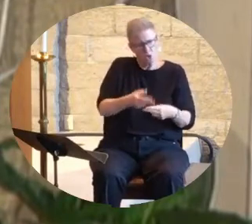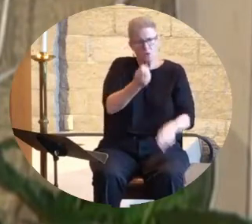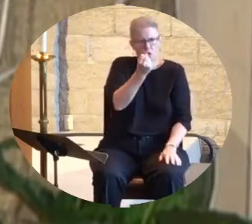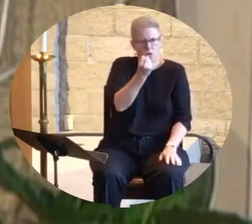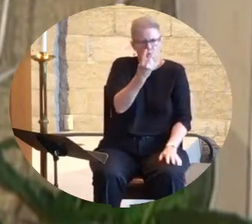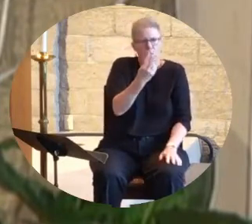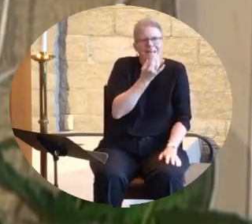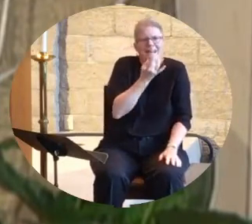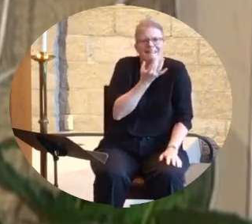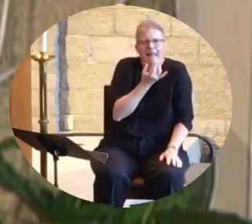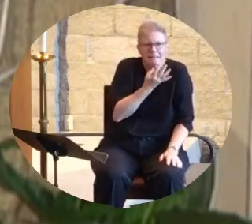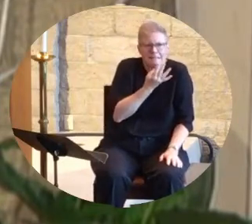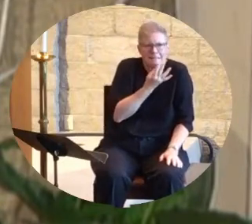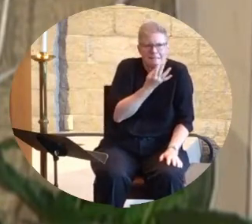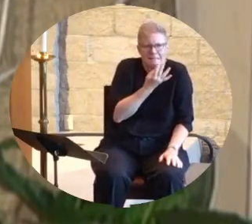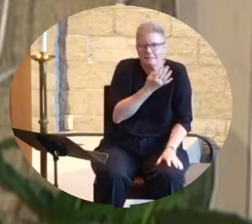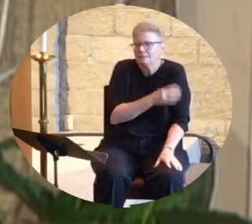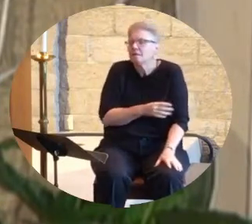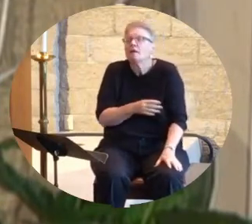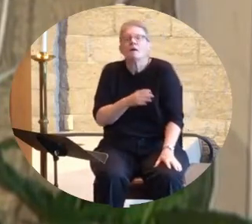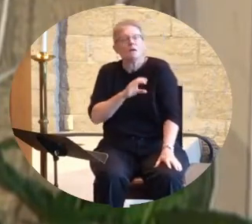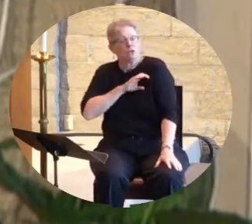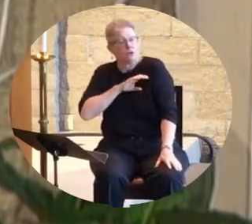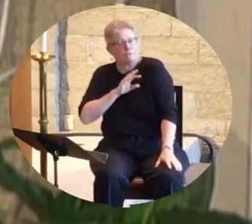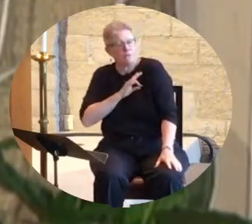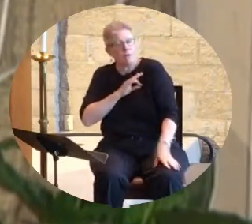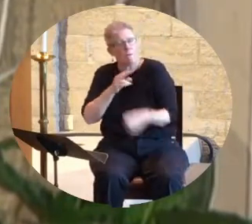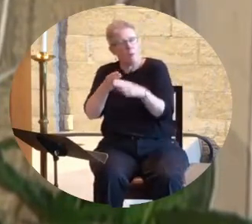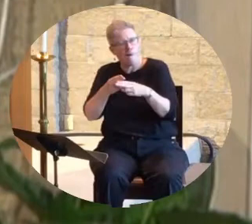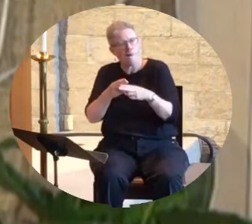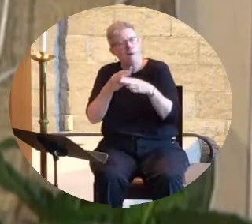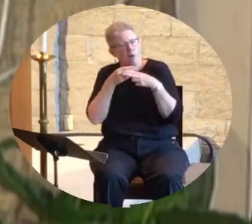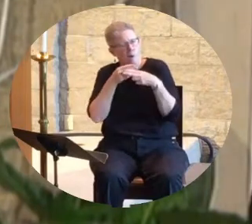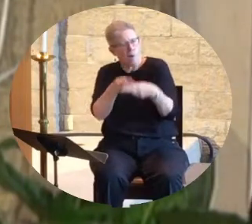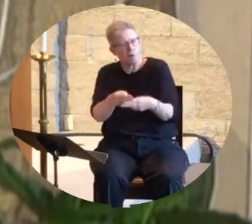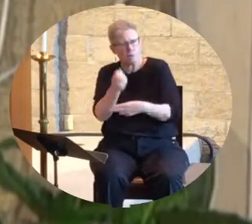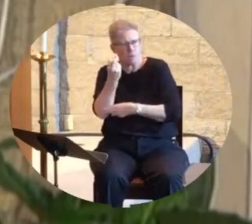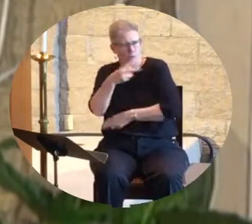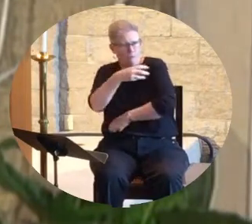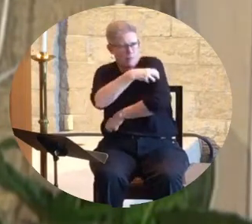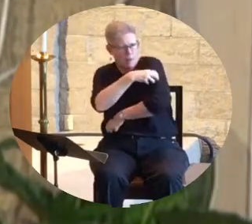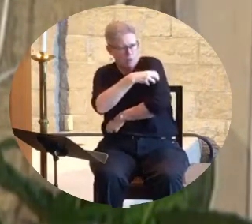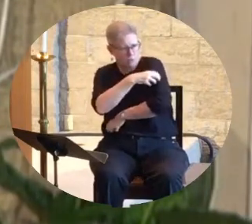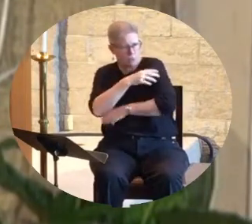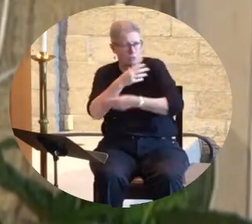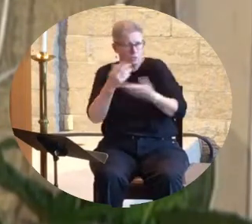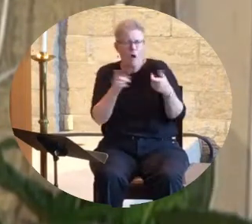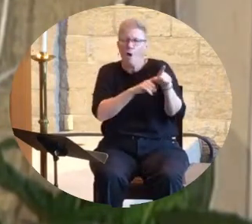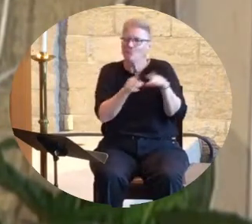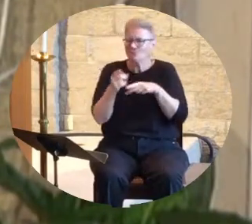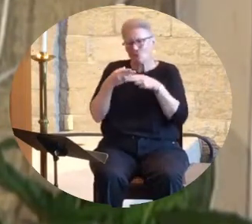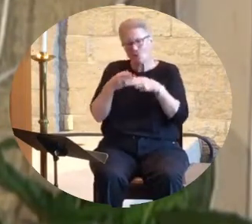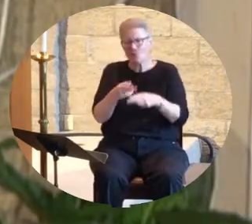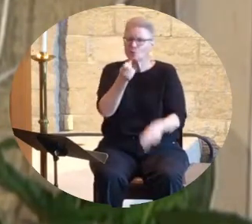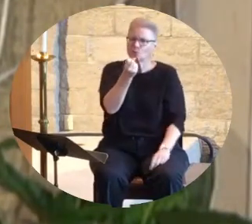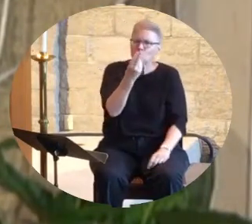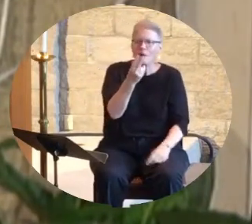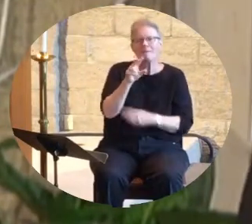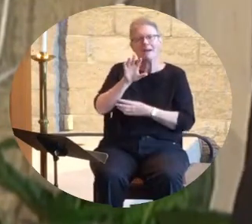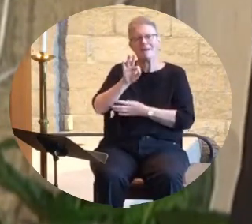called them, our co-founder of our Unity Movement, called them the 12 Powers. They've also been called the 12